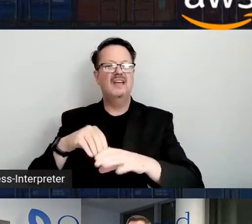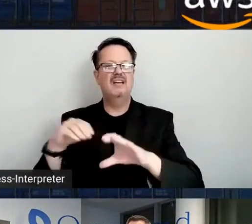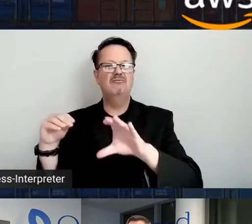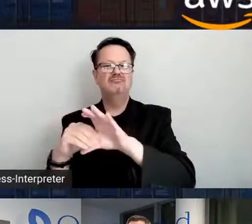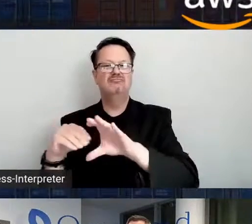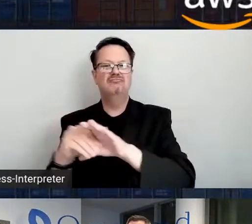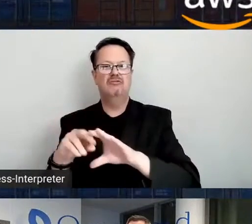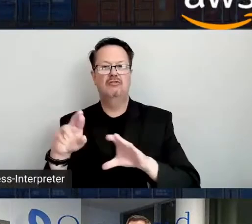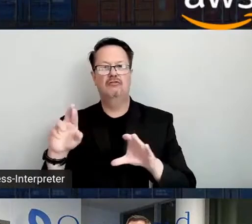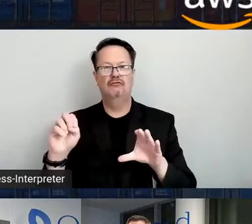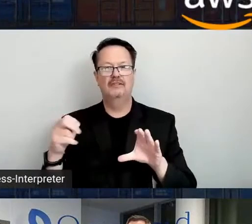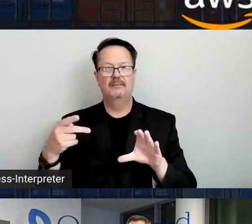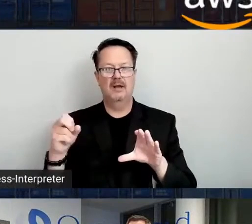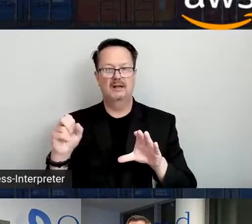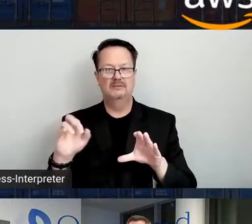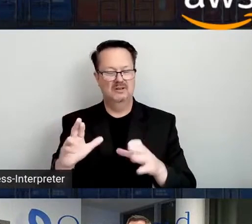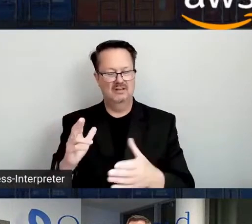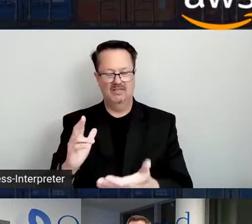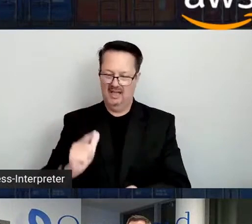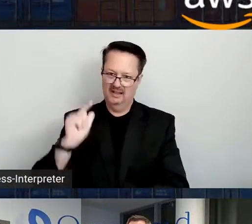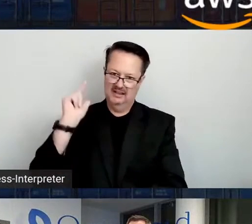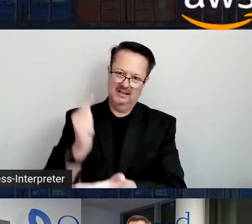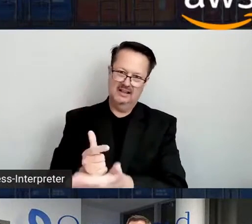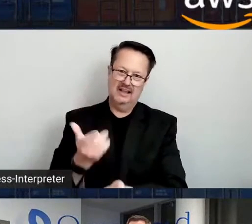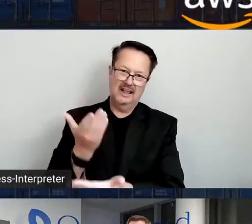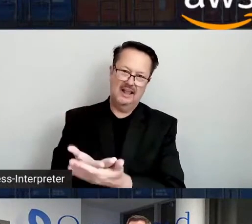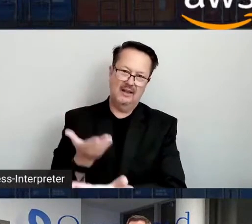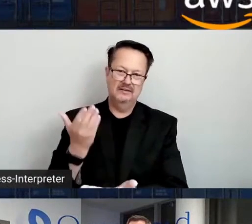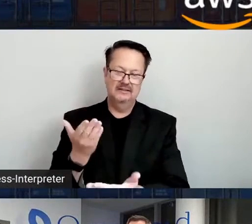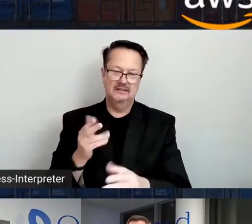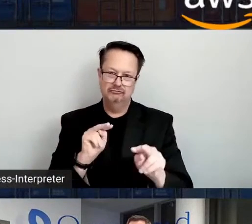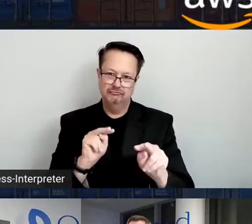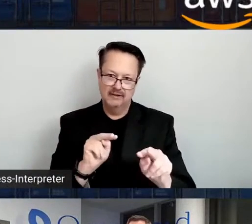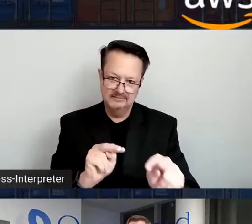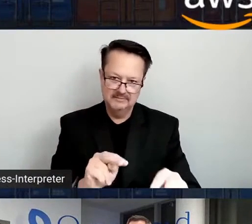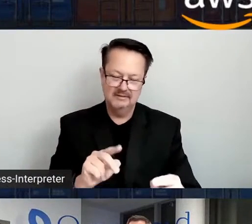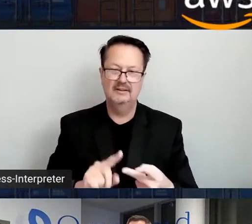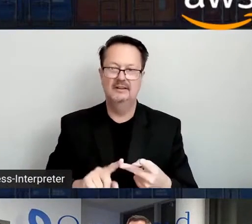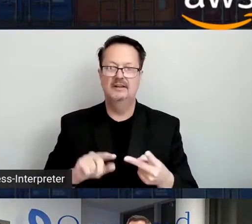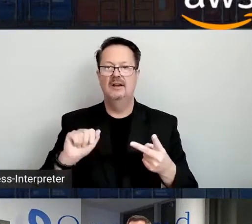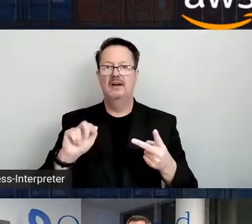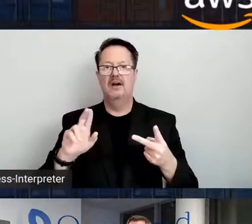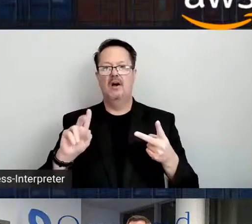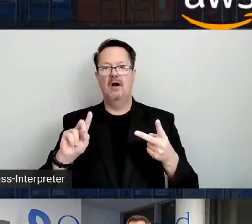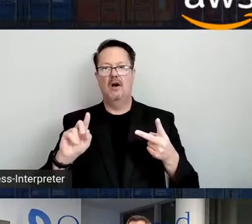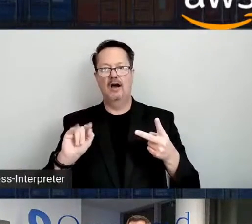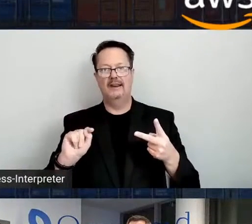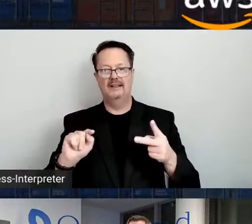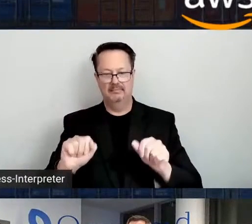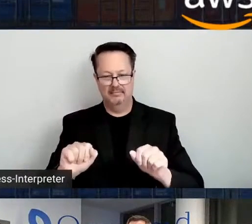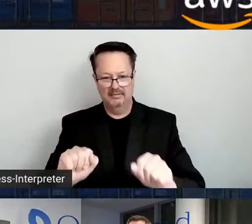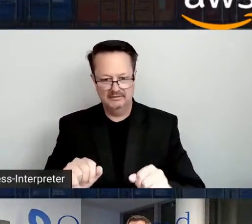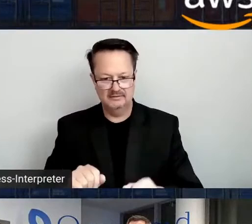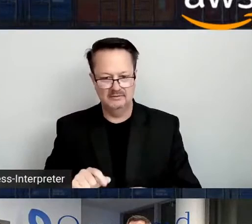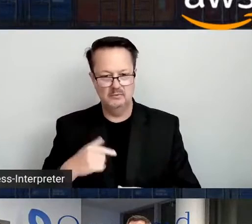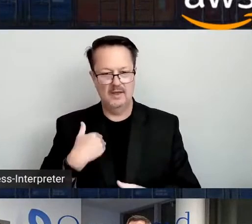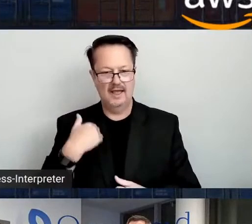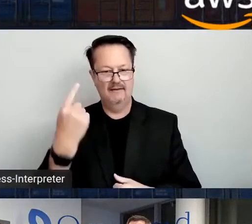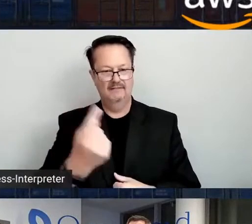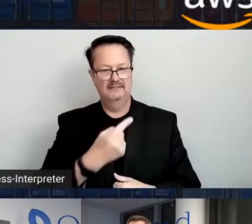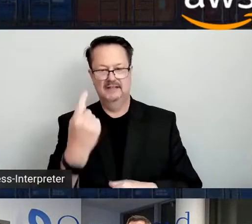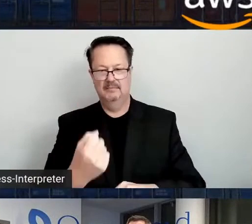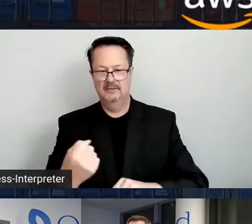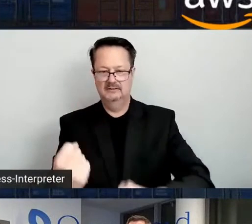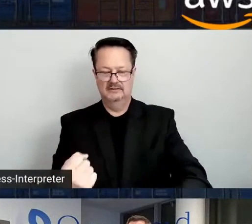guarantees traceability, auditability, you get of course, something very solid to begin with, right? You